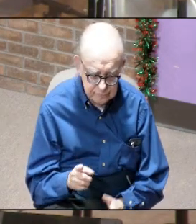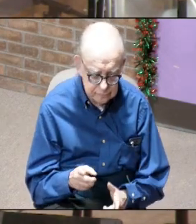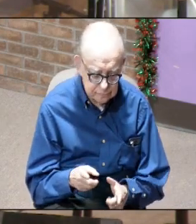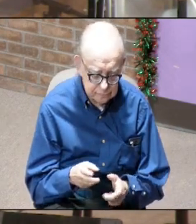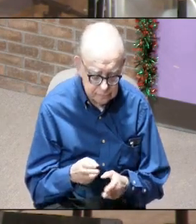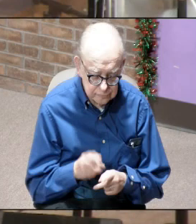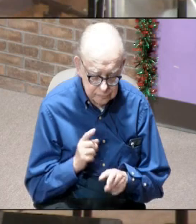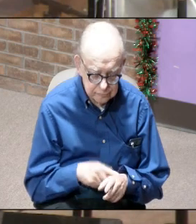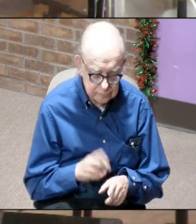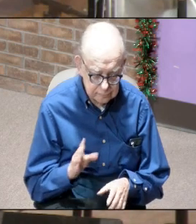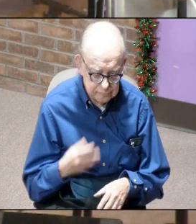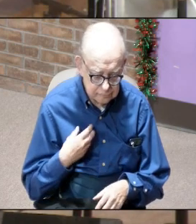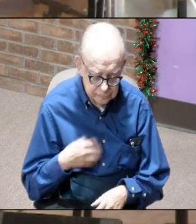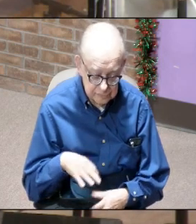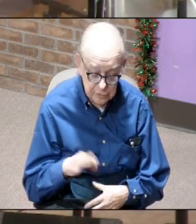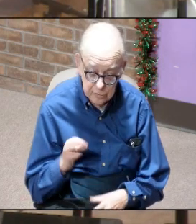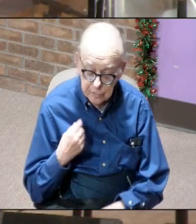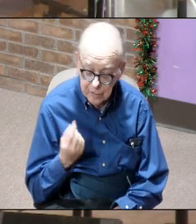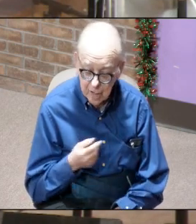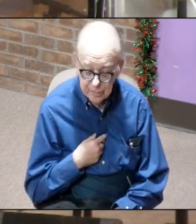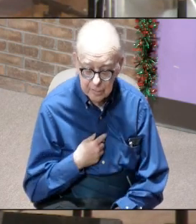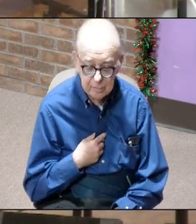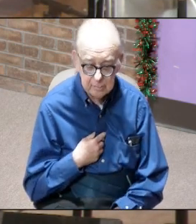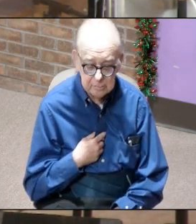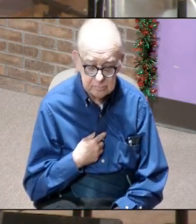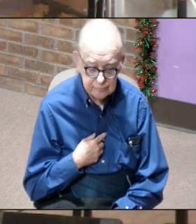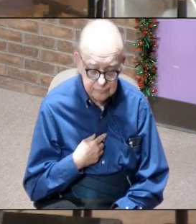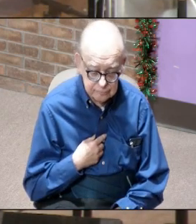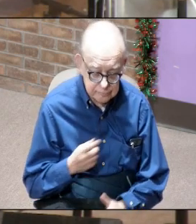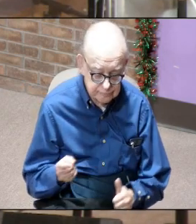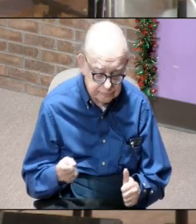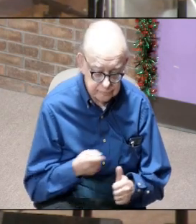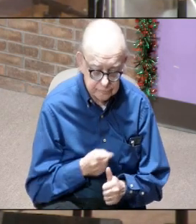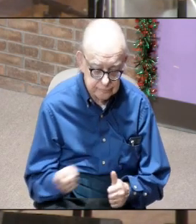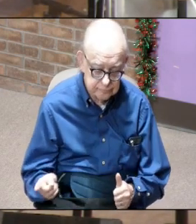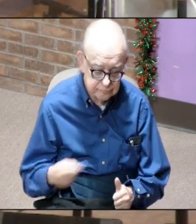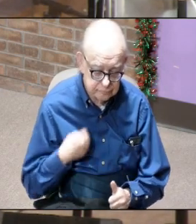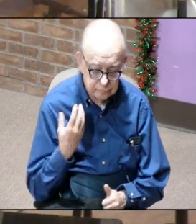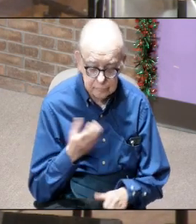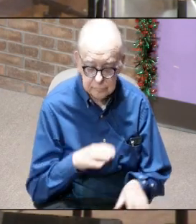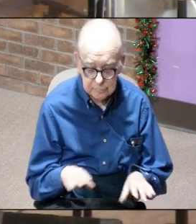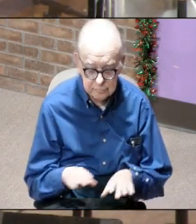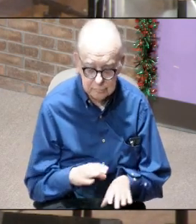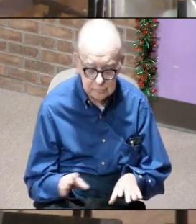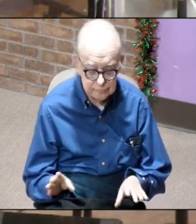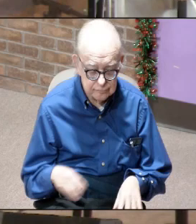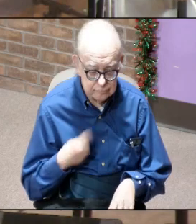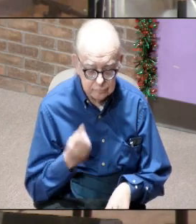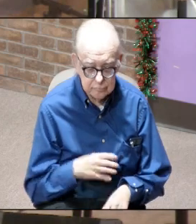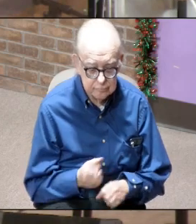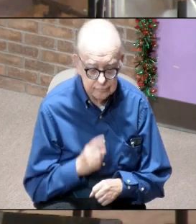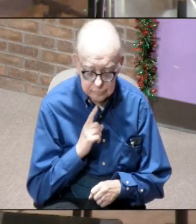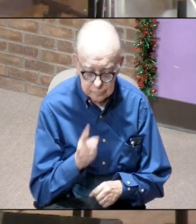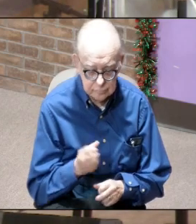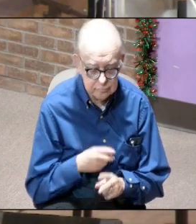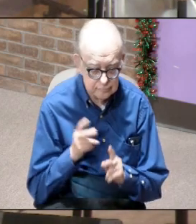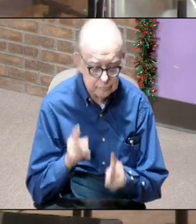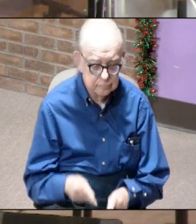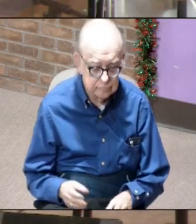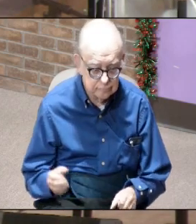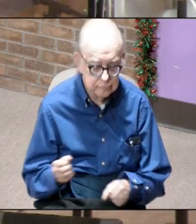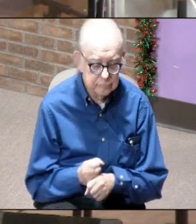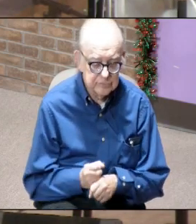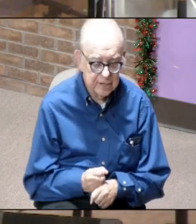soon as, if you elect us, the very first thing we're going to do is we're going to make sure that everybody gets